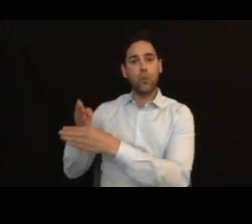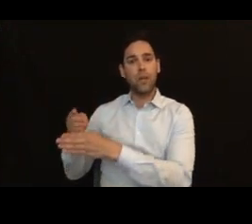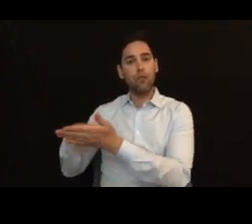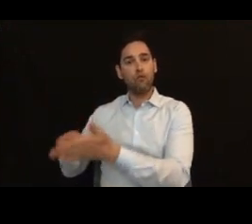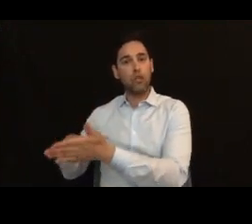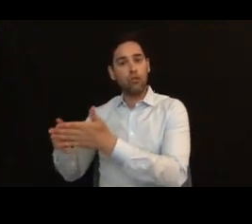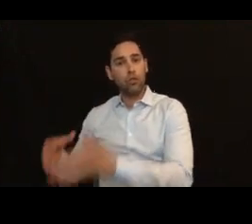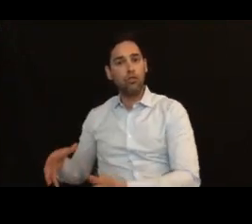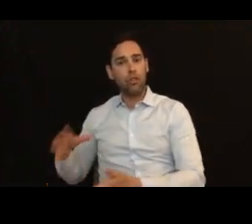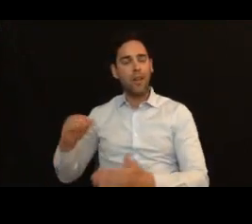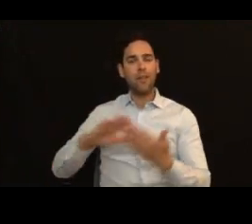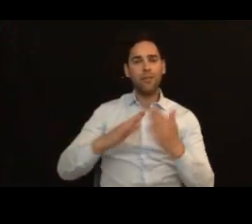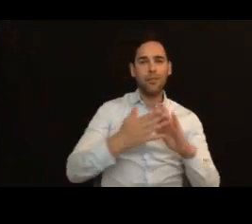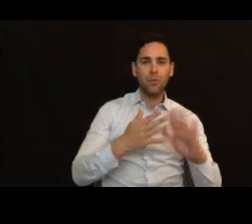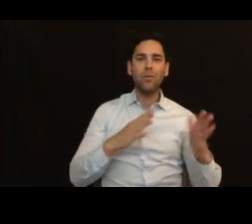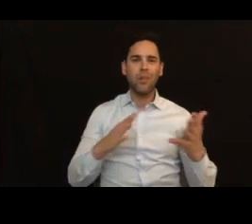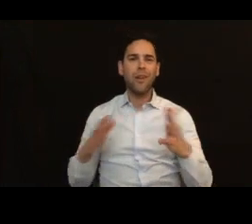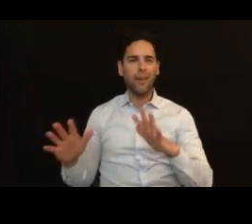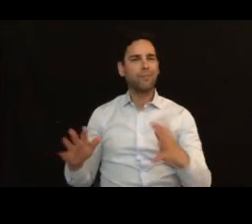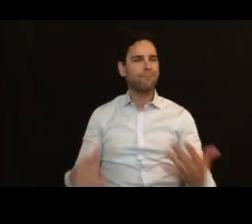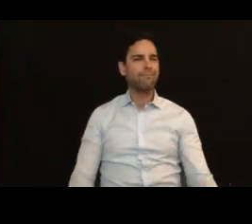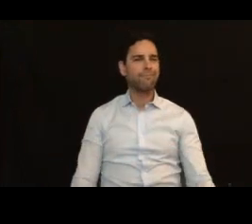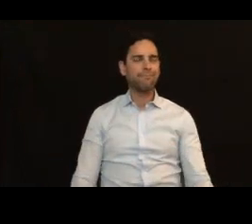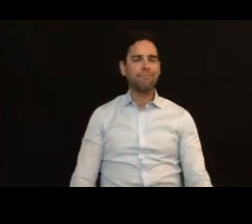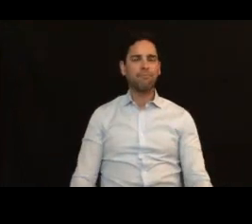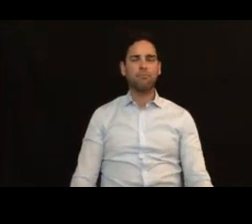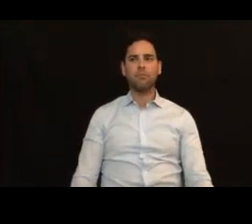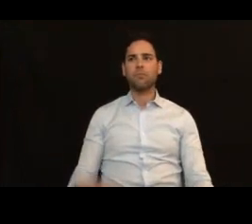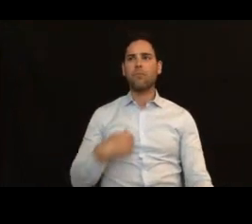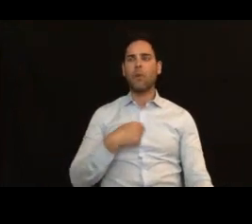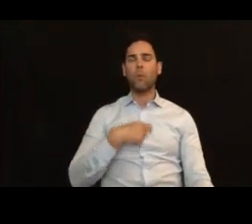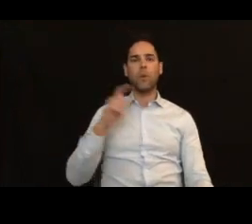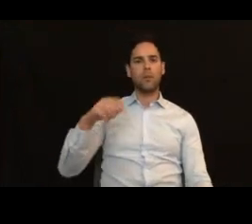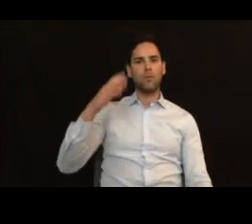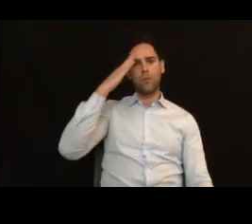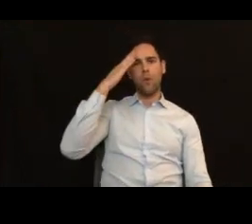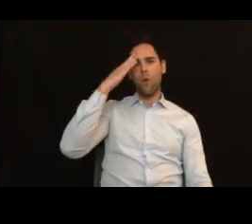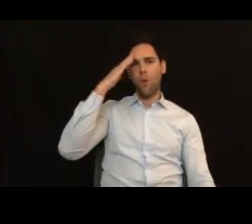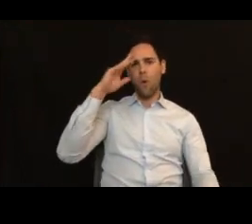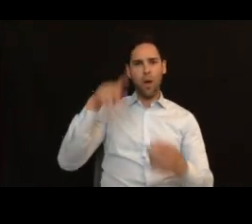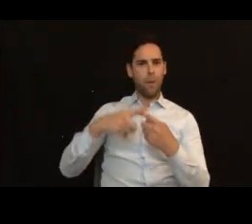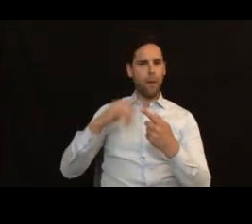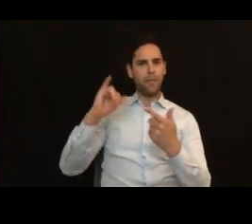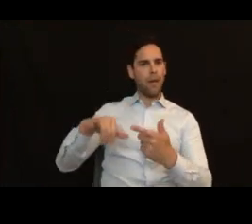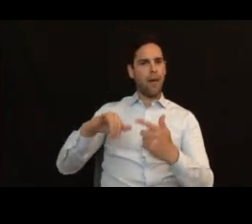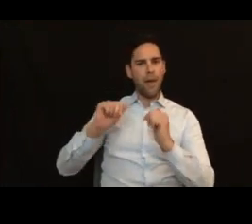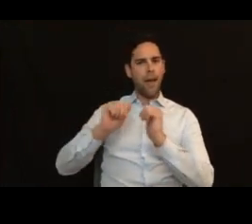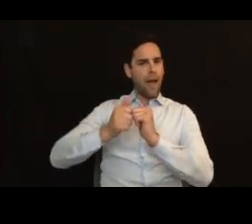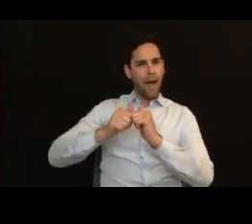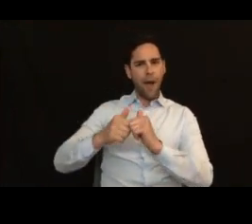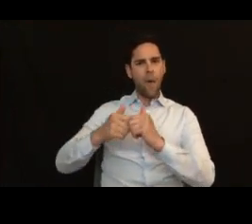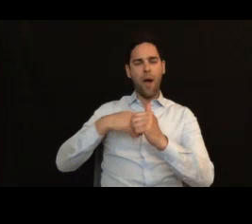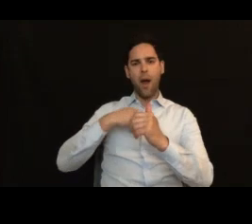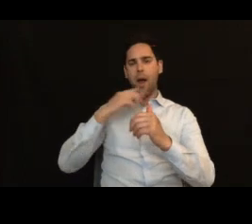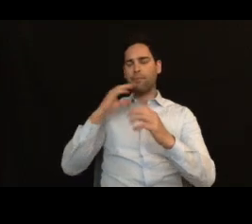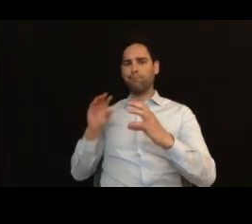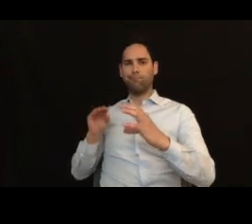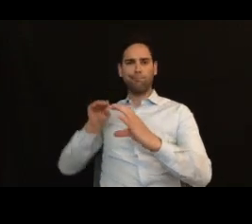communities they're studying. And we need to be conscious about the ways that we as researchers are kind of inserting ourselves into